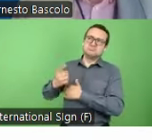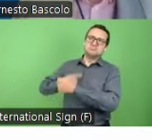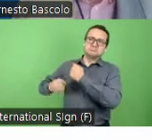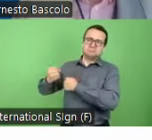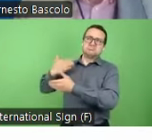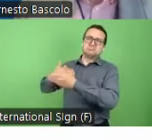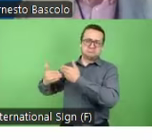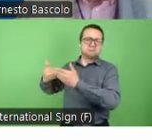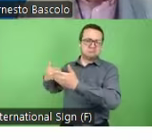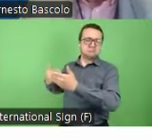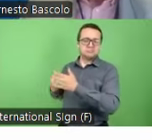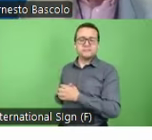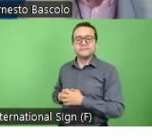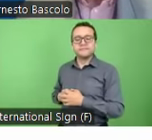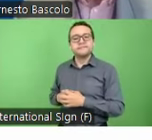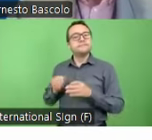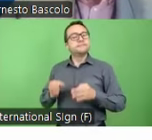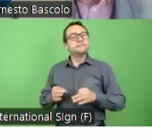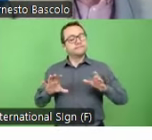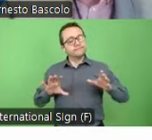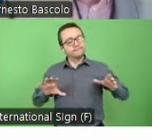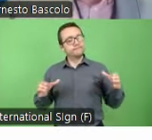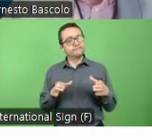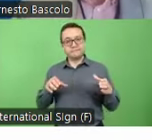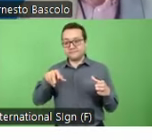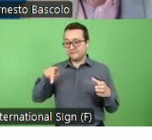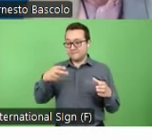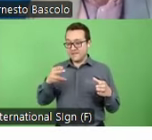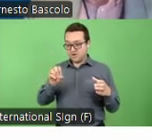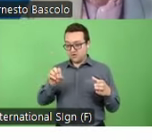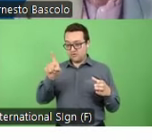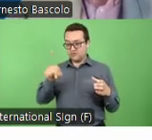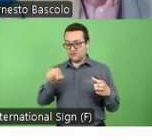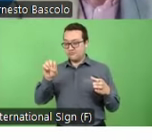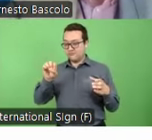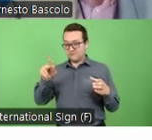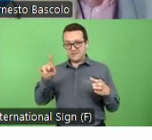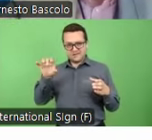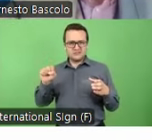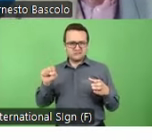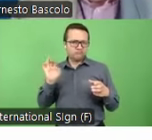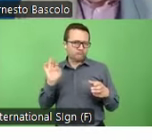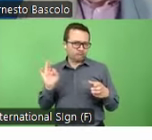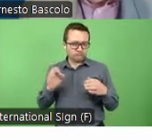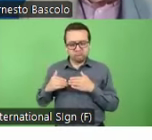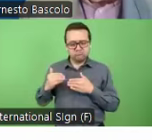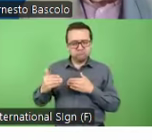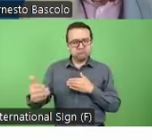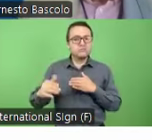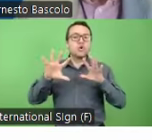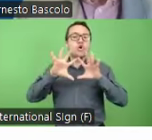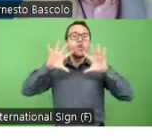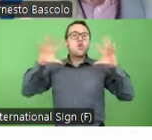general, back some years ago. Here, nuestra in general, organización, our obviamente organization, contribuíamos a un obviously, it reporte a nivel contributes global, to a global pero,